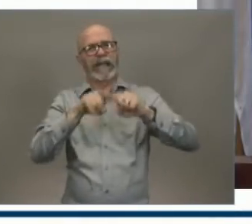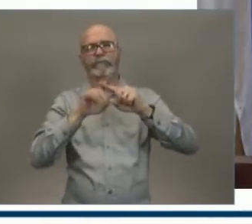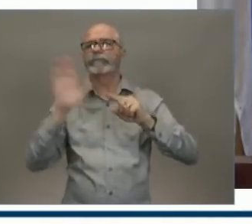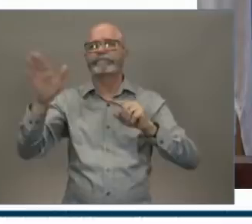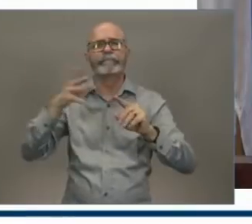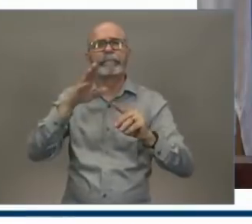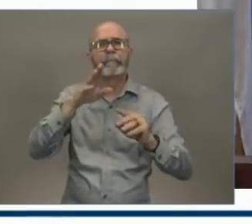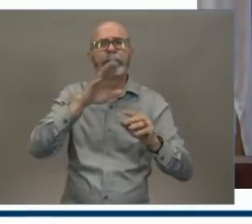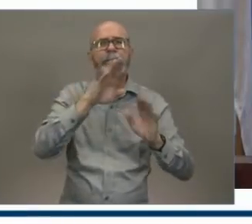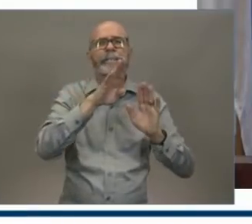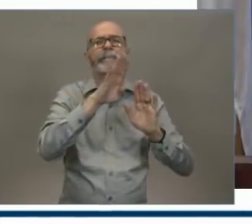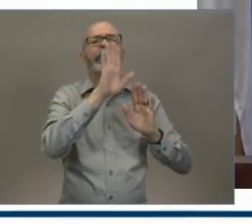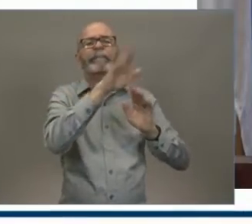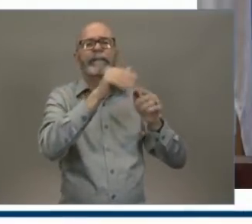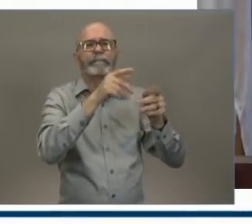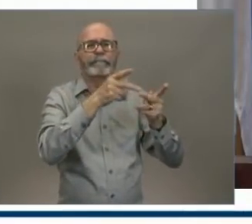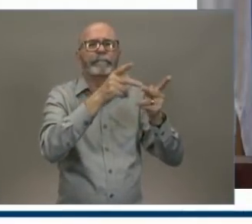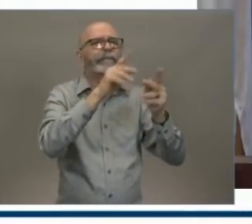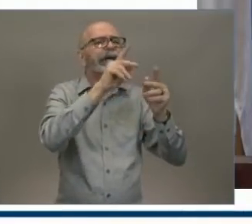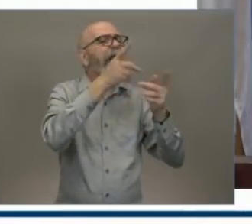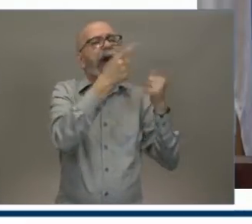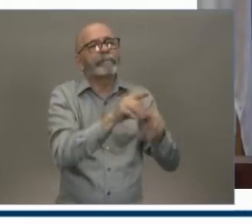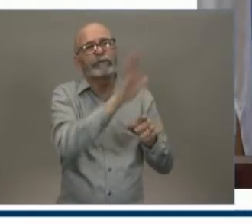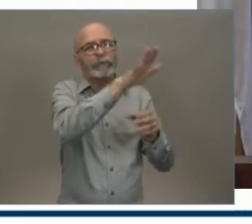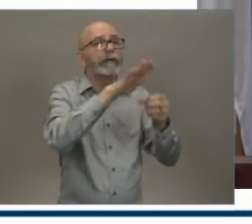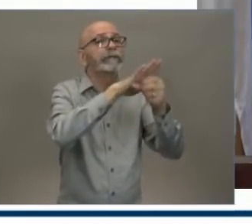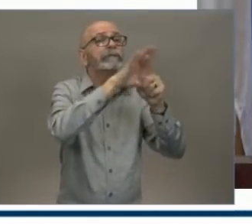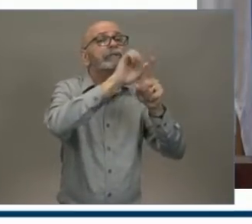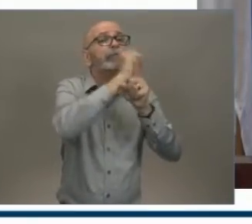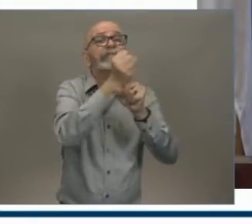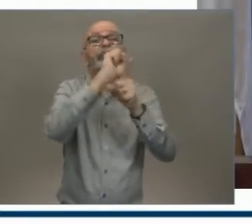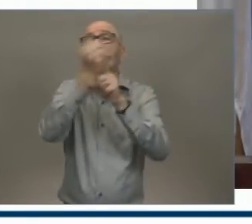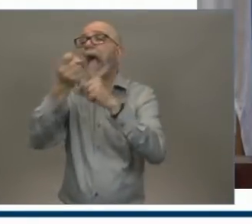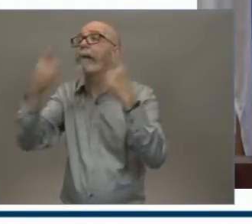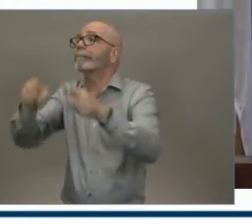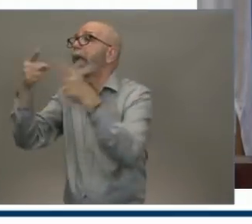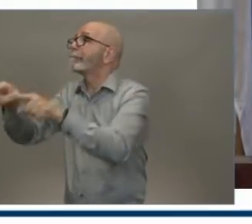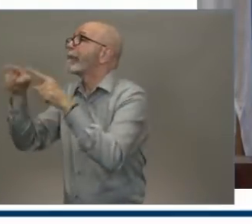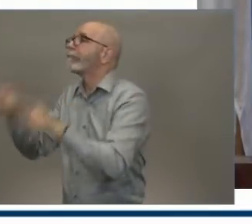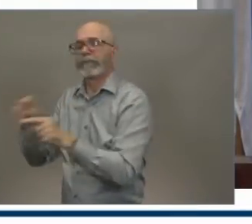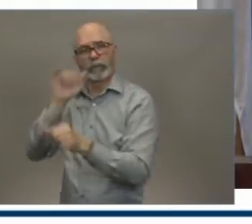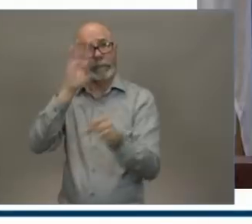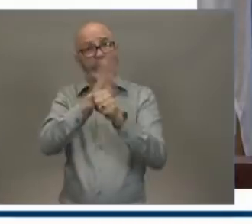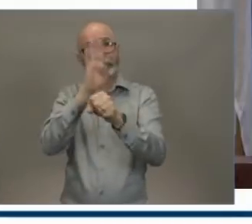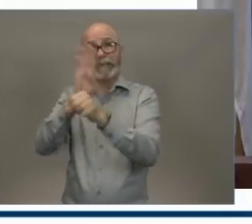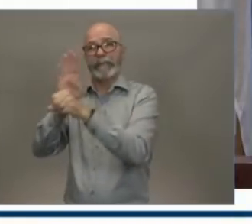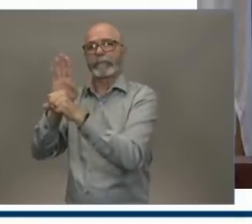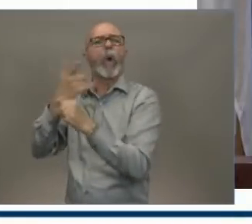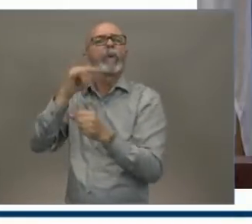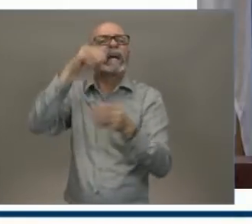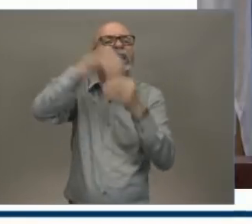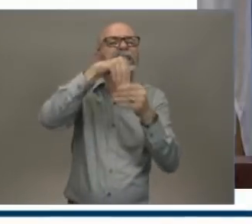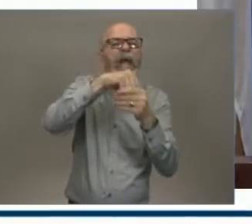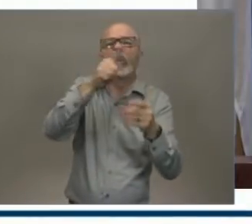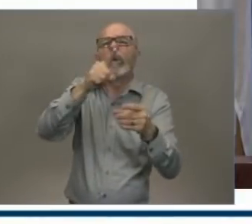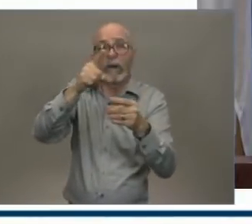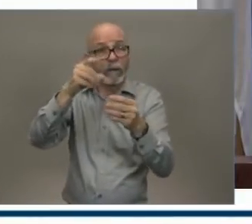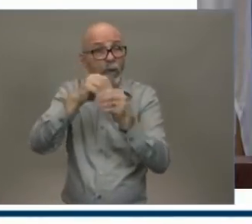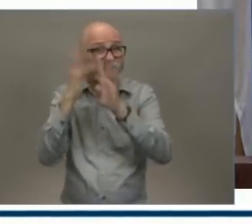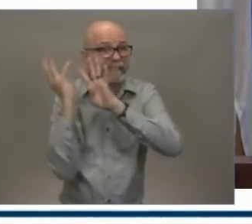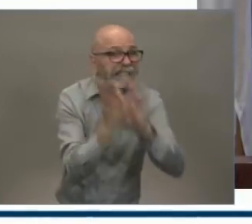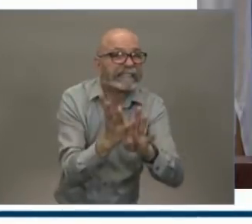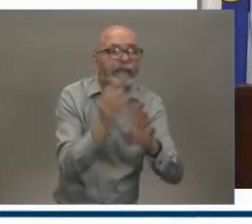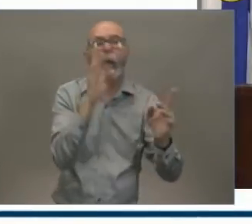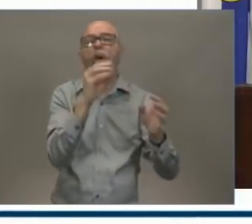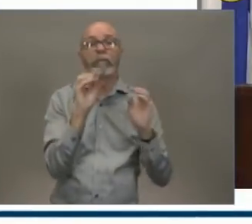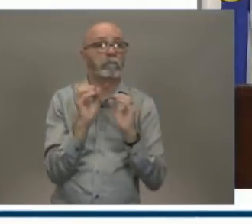it always comes down to the risk of that virus being able to be passed on.